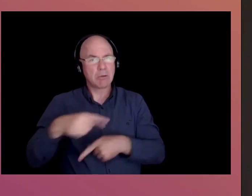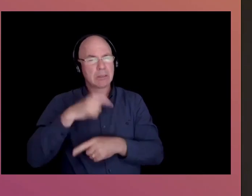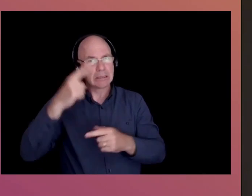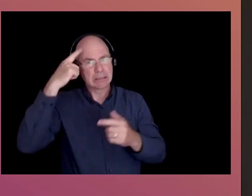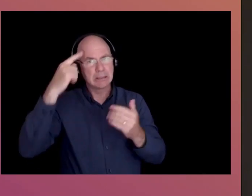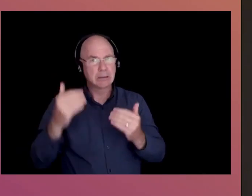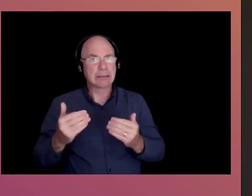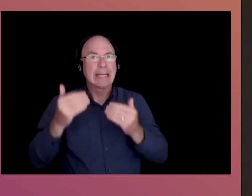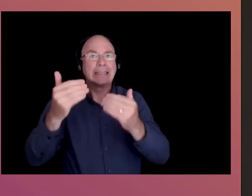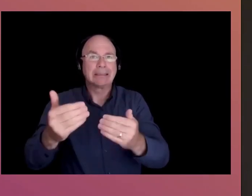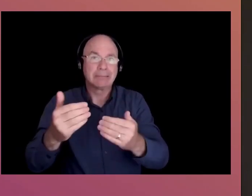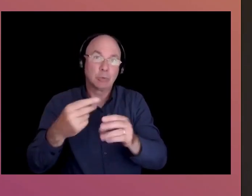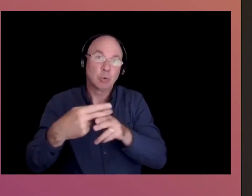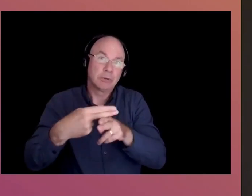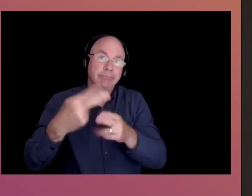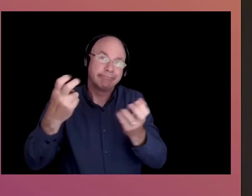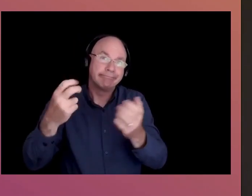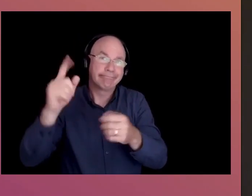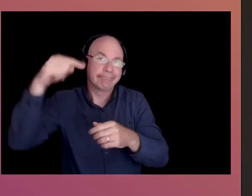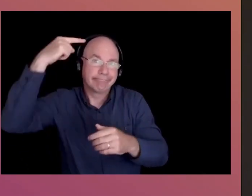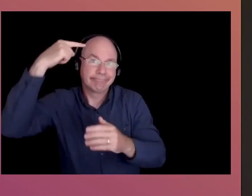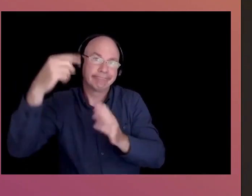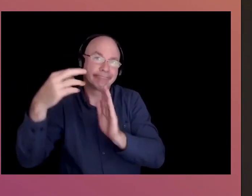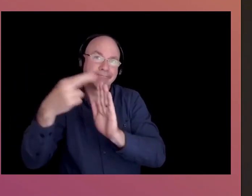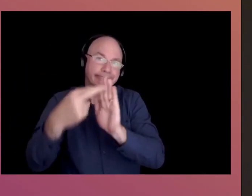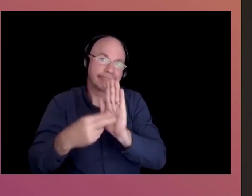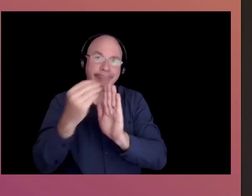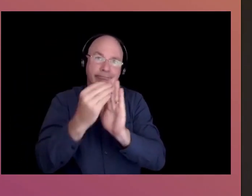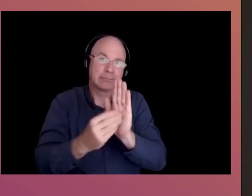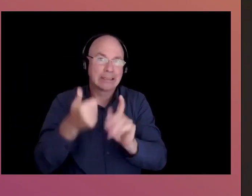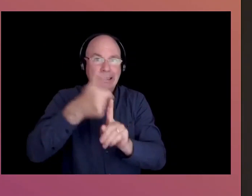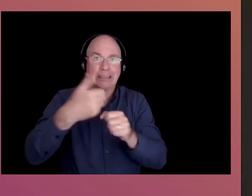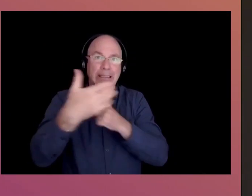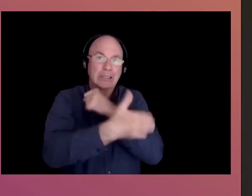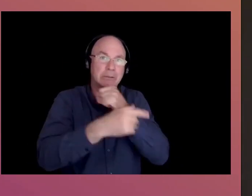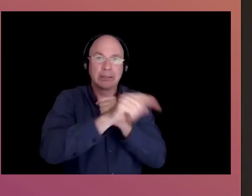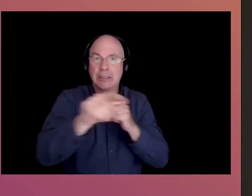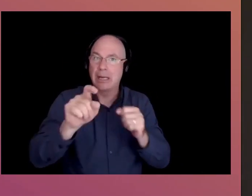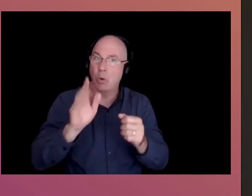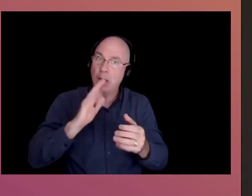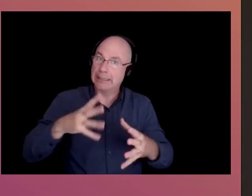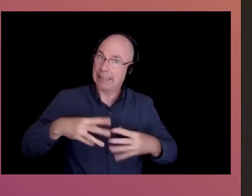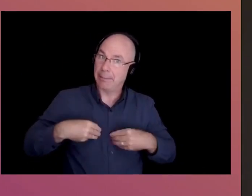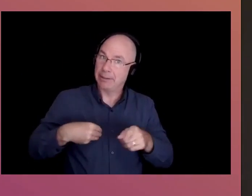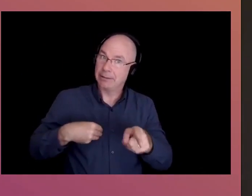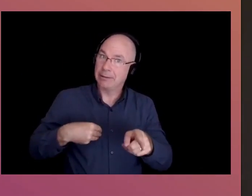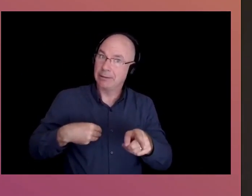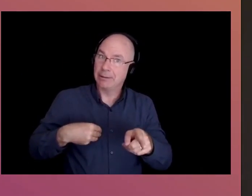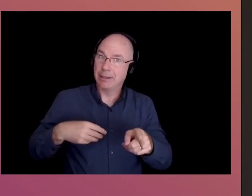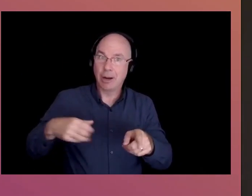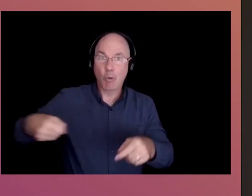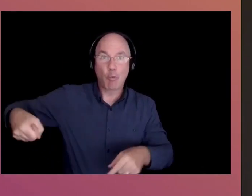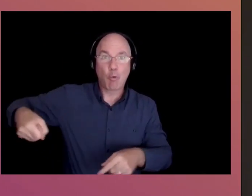regulations. You know, how each country will accept such autonomous robot with people with